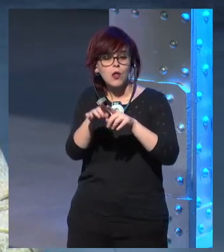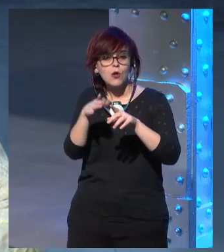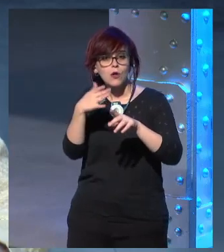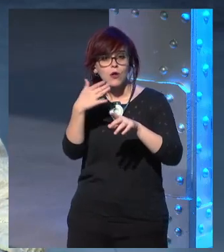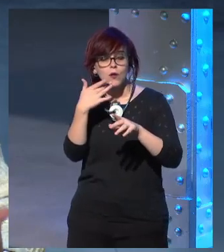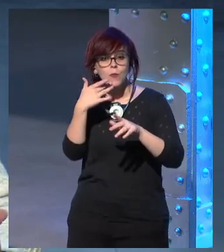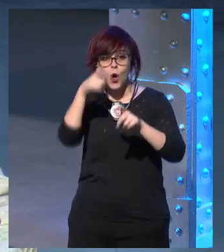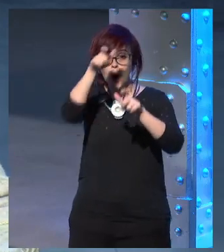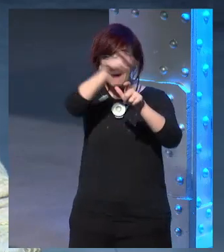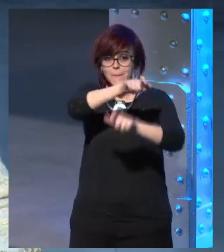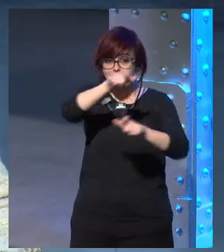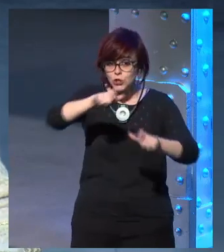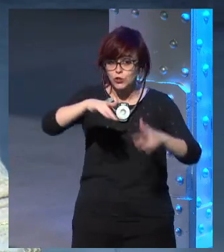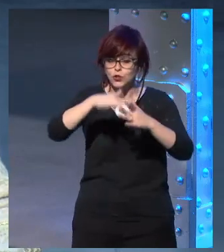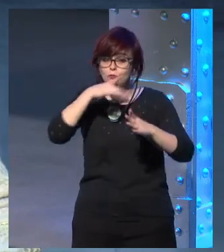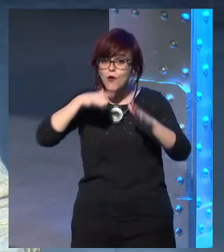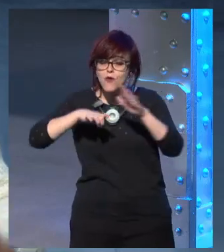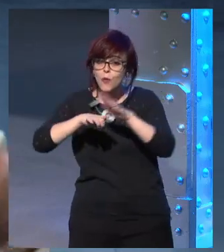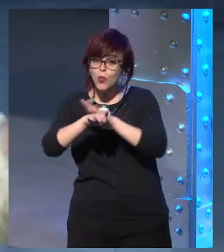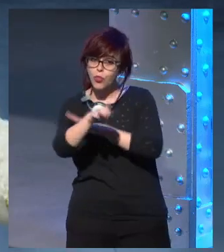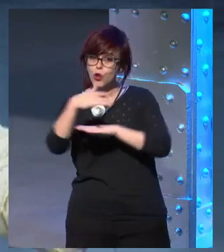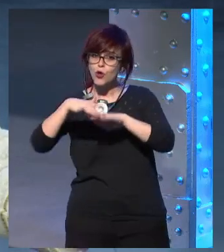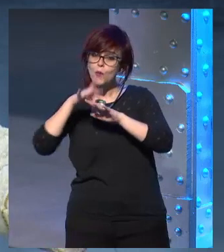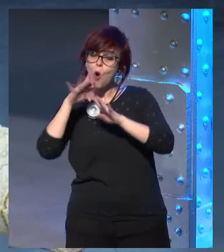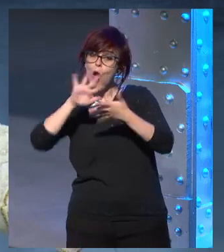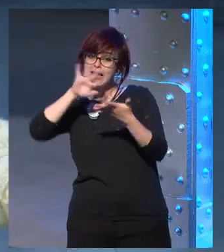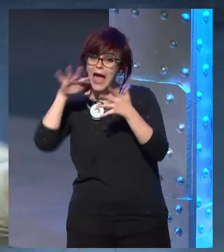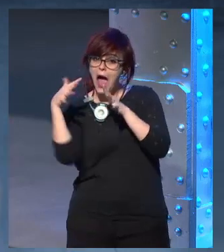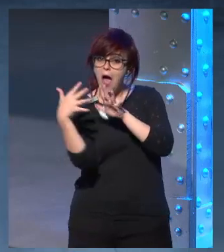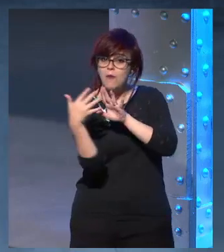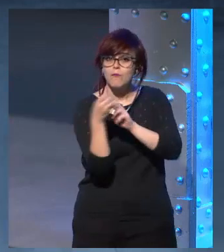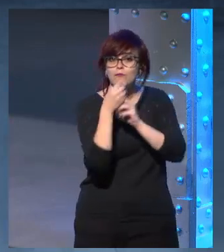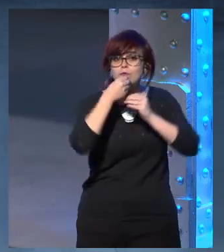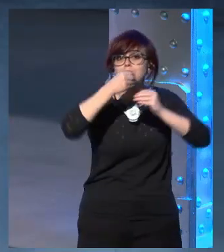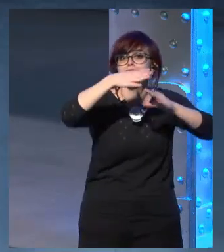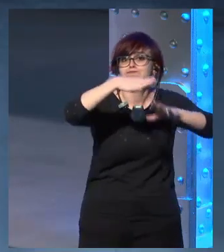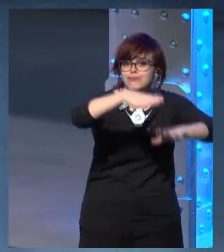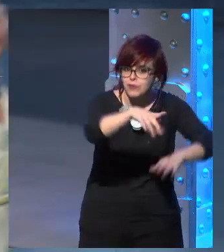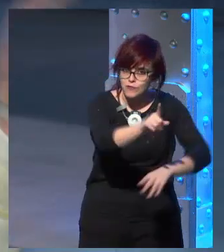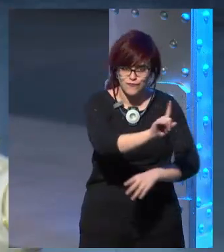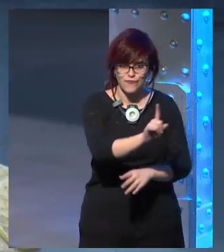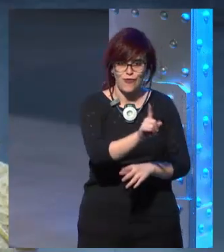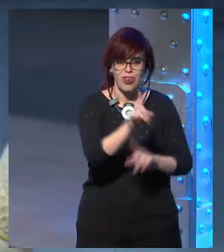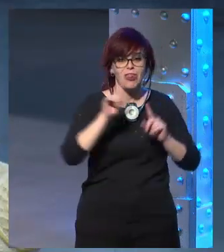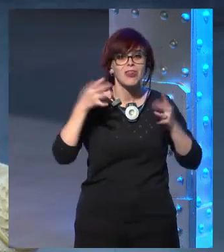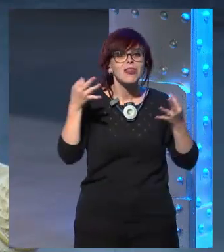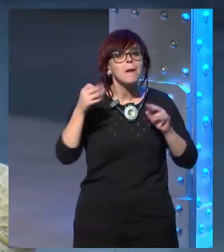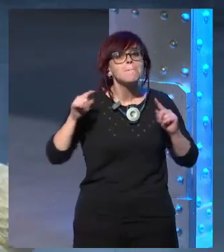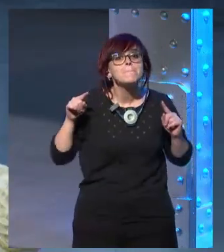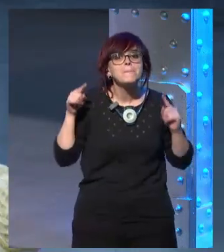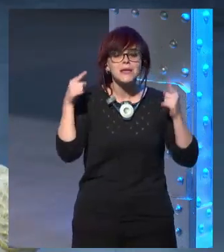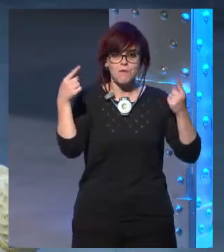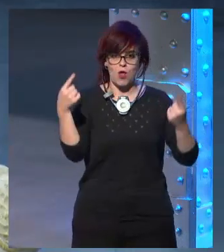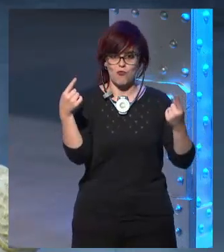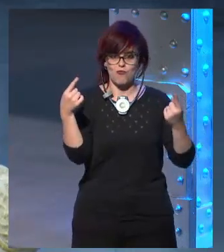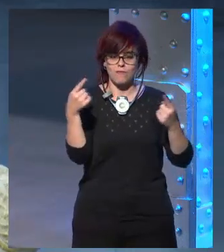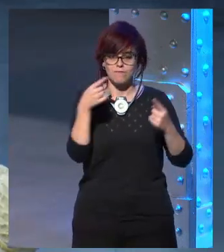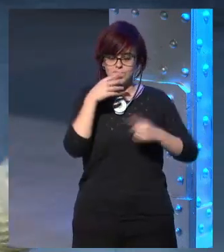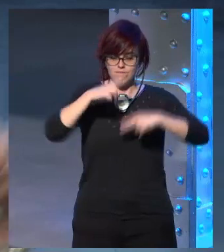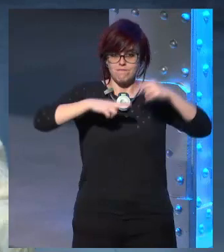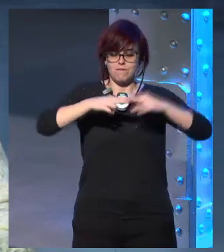can do is create examples that then others see and want to pull. And they say, oh, that's amazing. I want to do